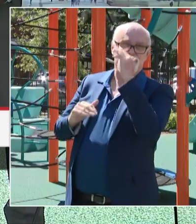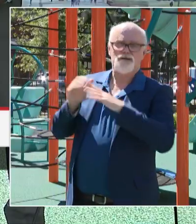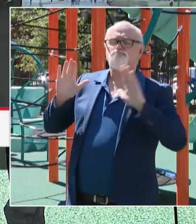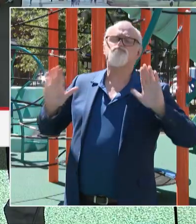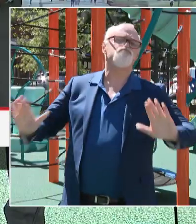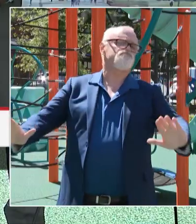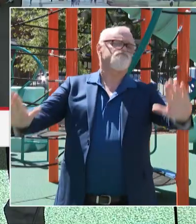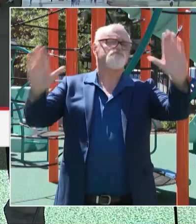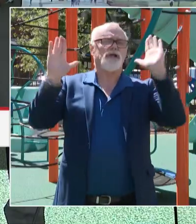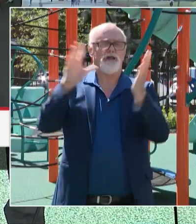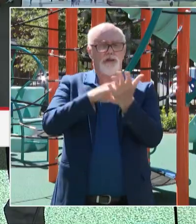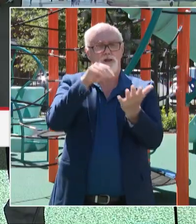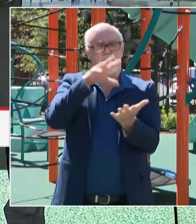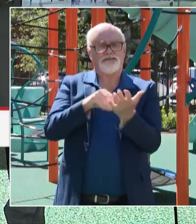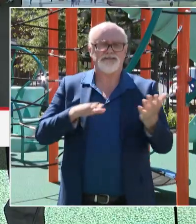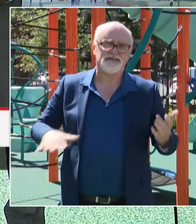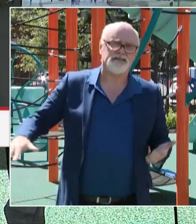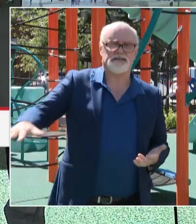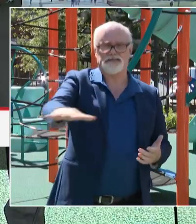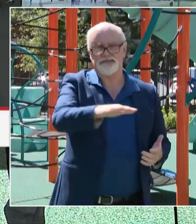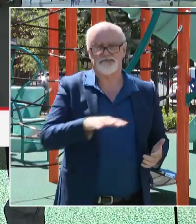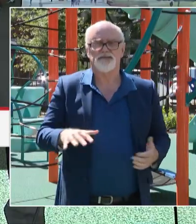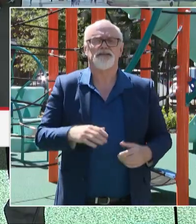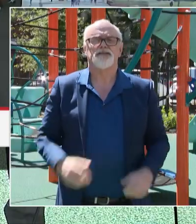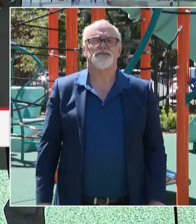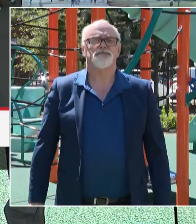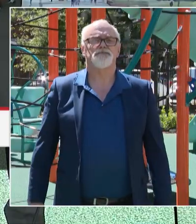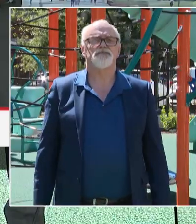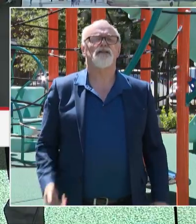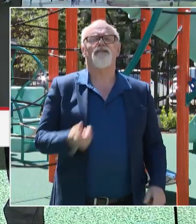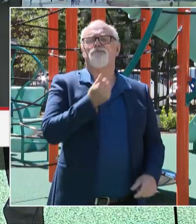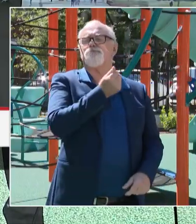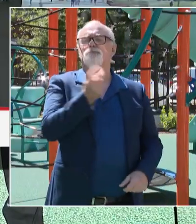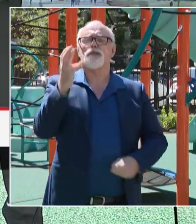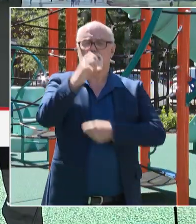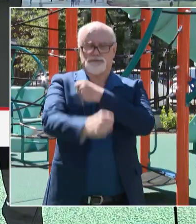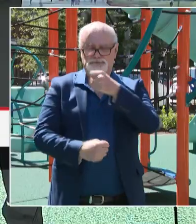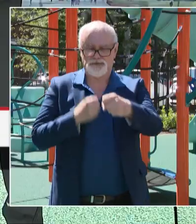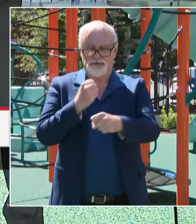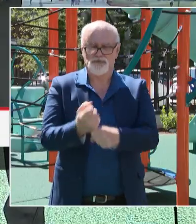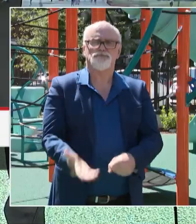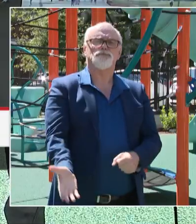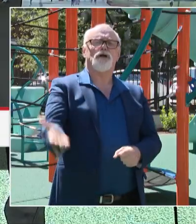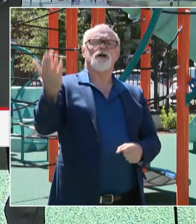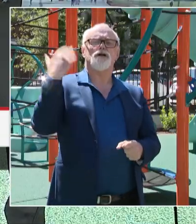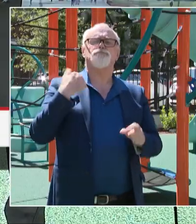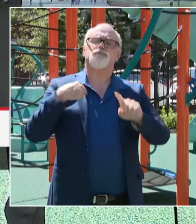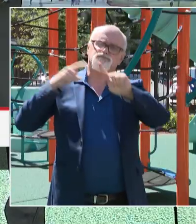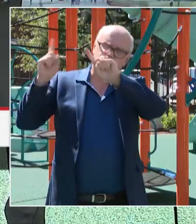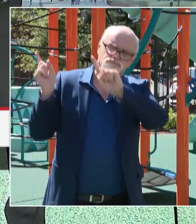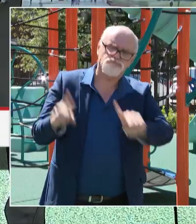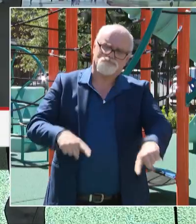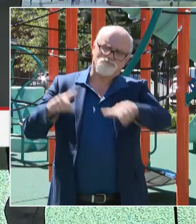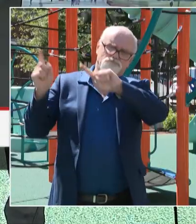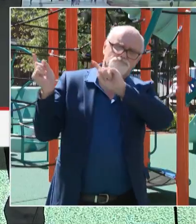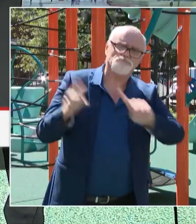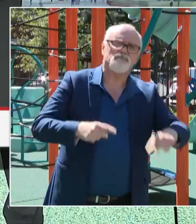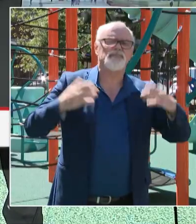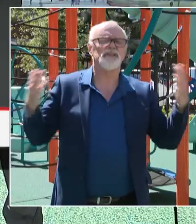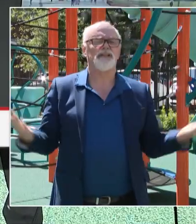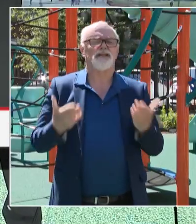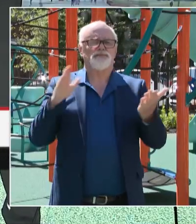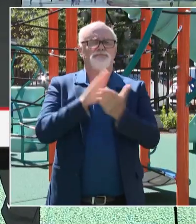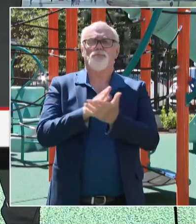children. Just a few years ago, when I came to visit Adams on a regular basis, it would be because of leaks in